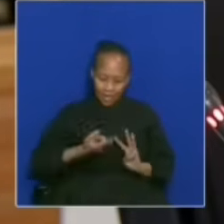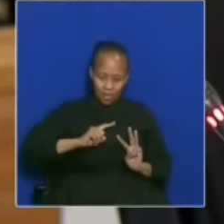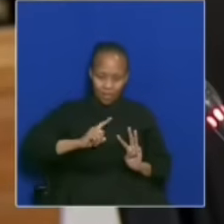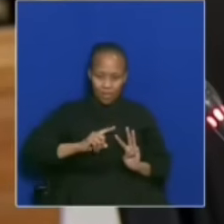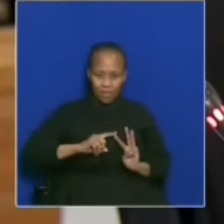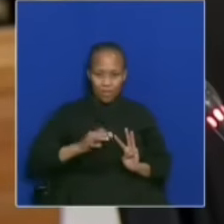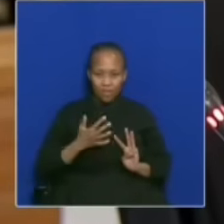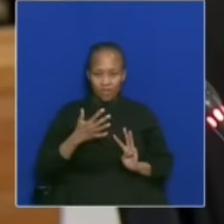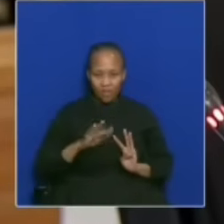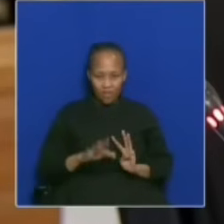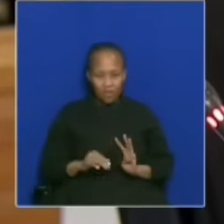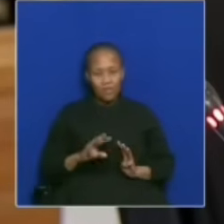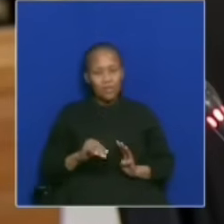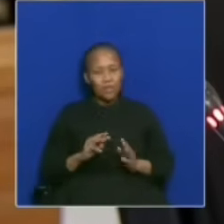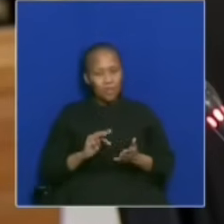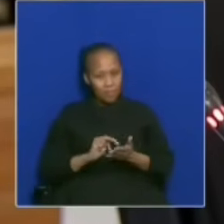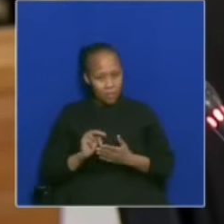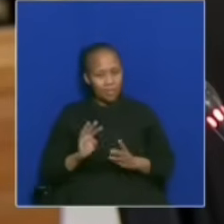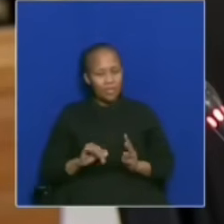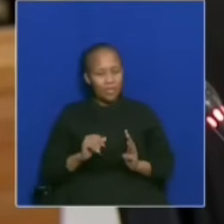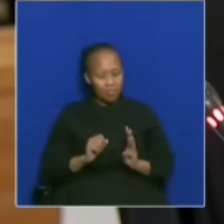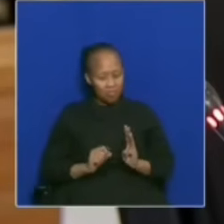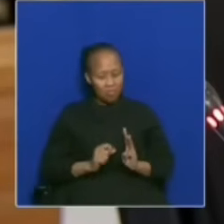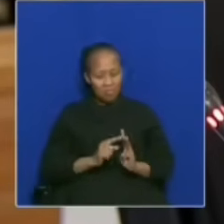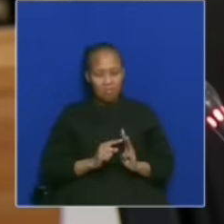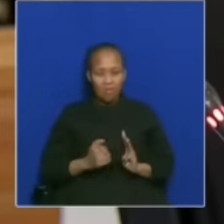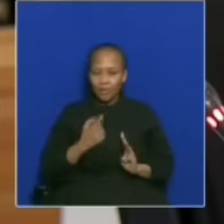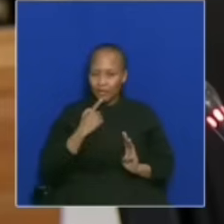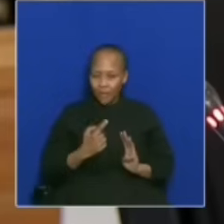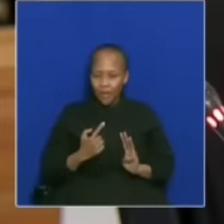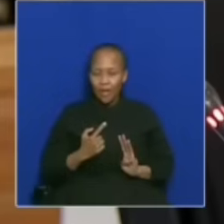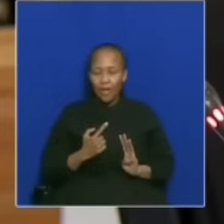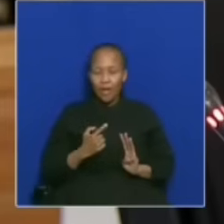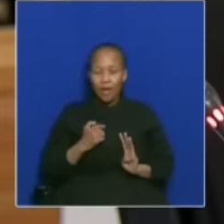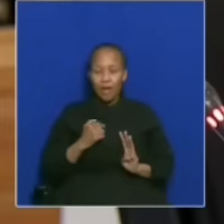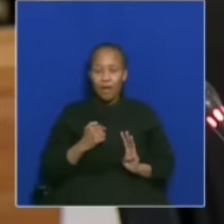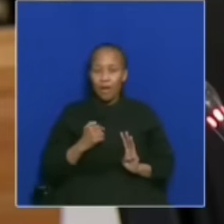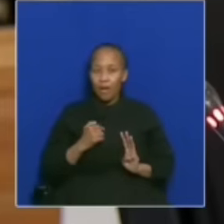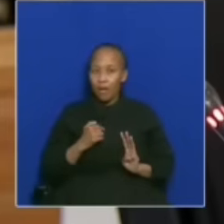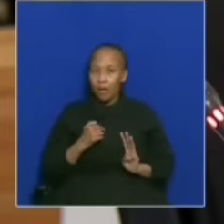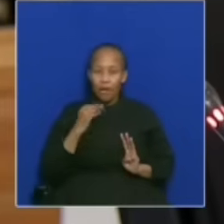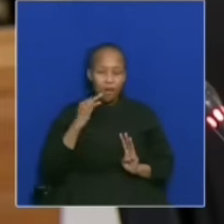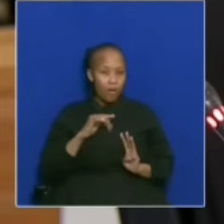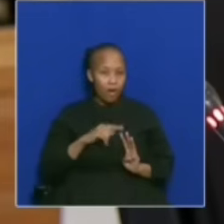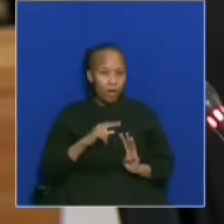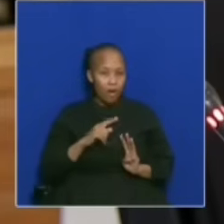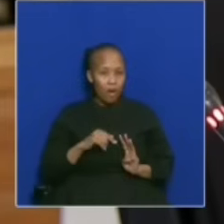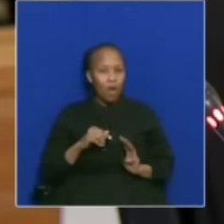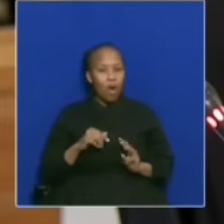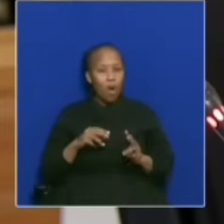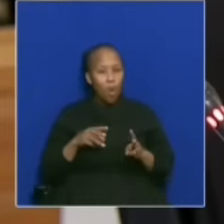too. He's on his way to a place in Benoni for the bust, and